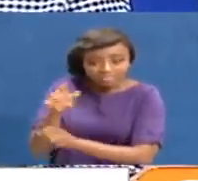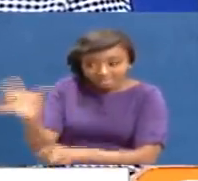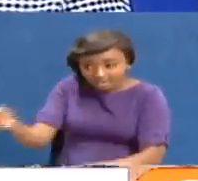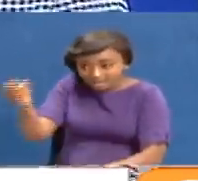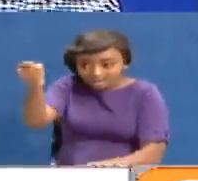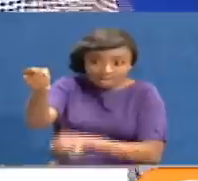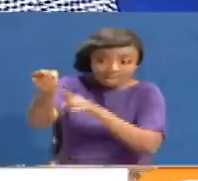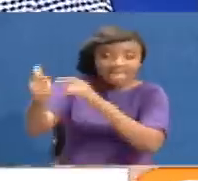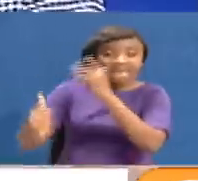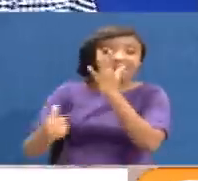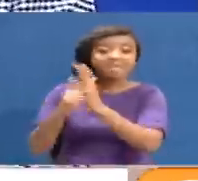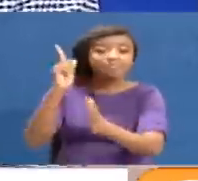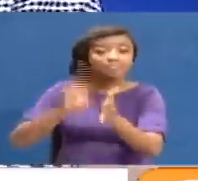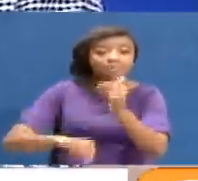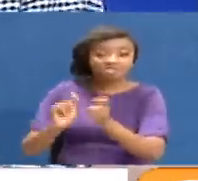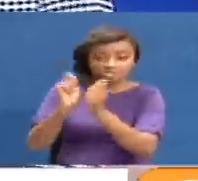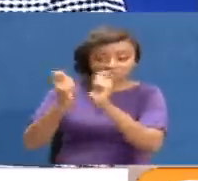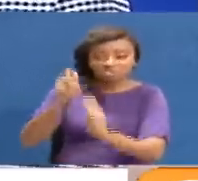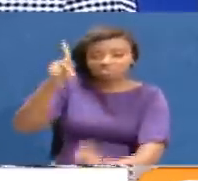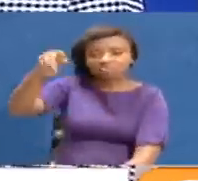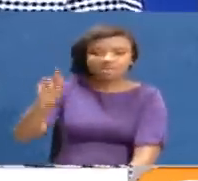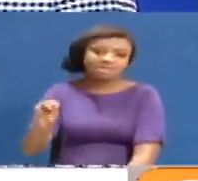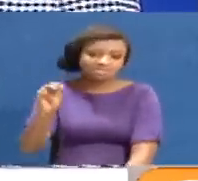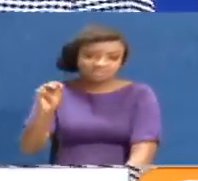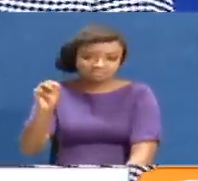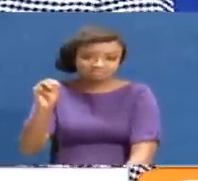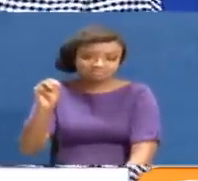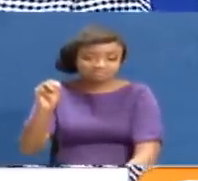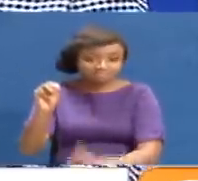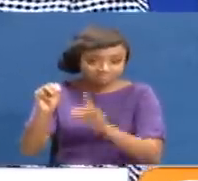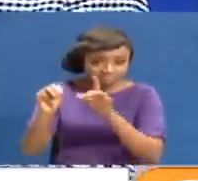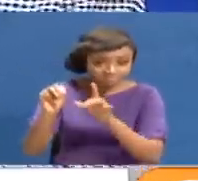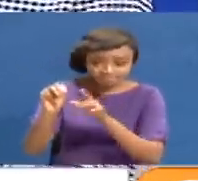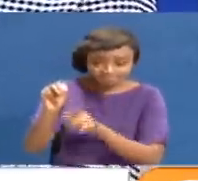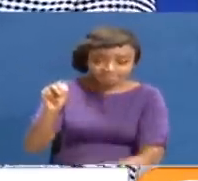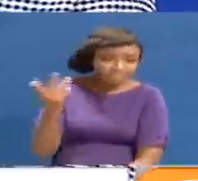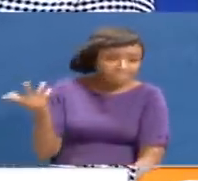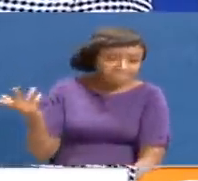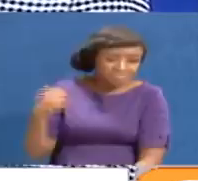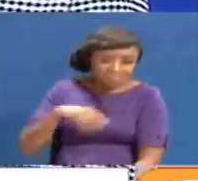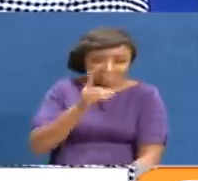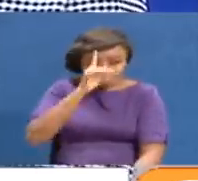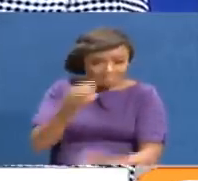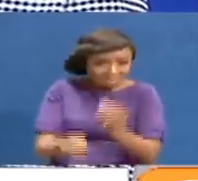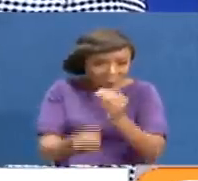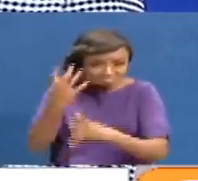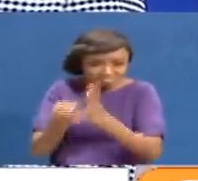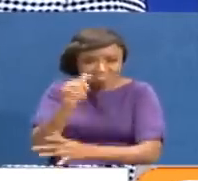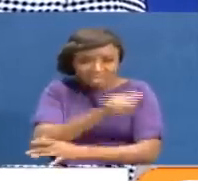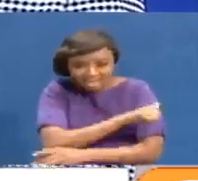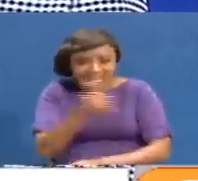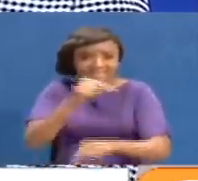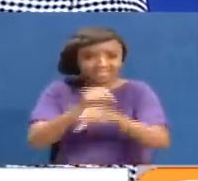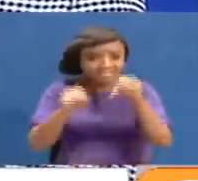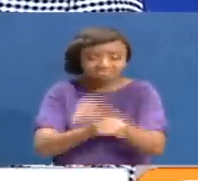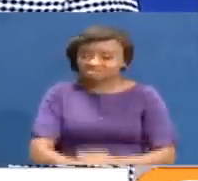right? You know, that's the nomenclature for all the jurisdiction that use that. Yeah. So we are actually not creating a position